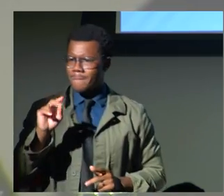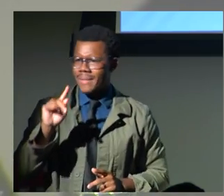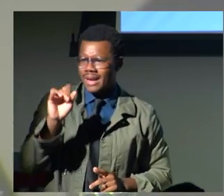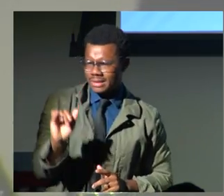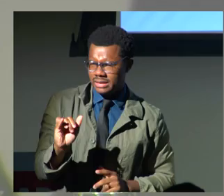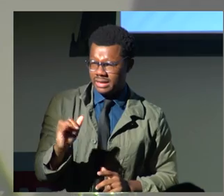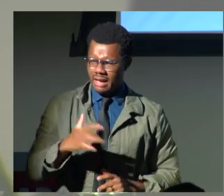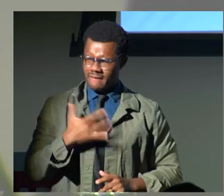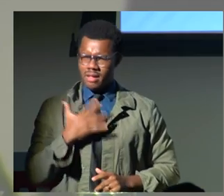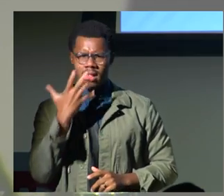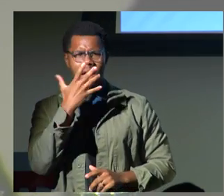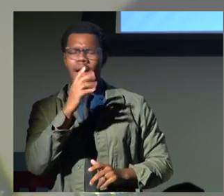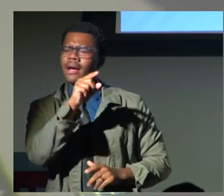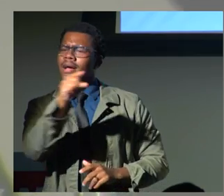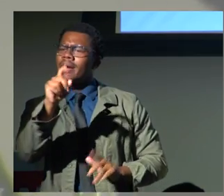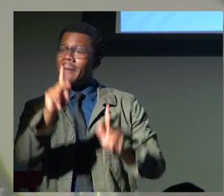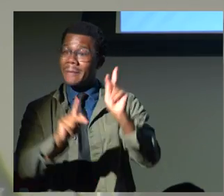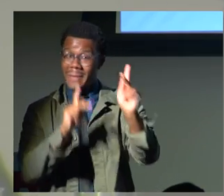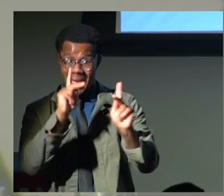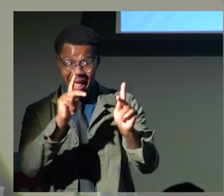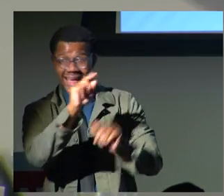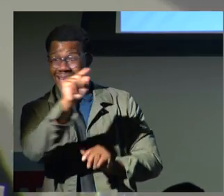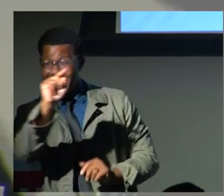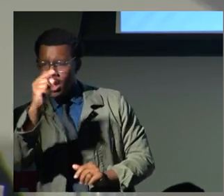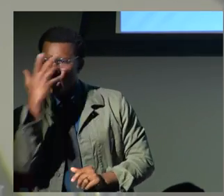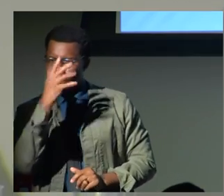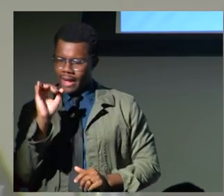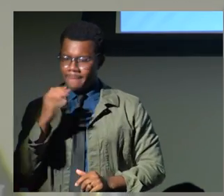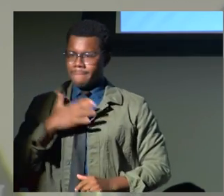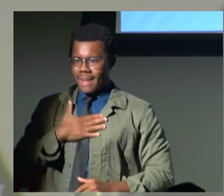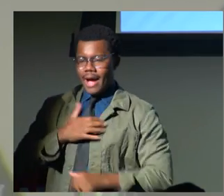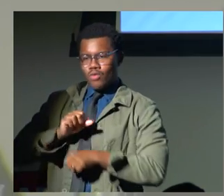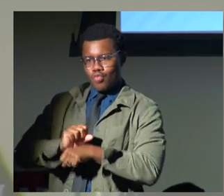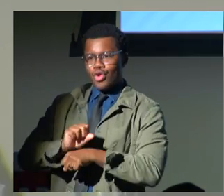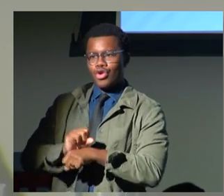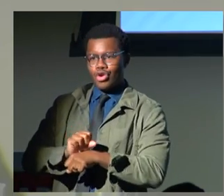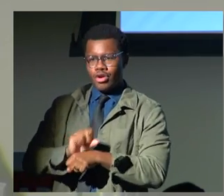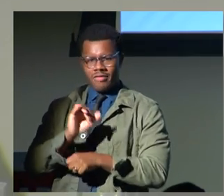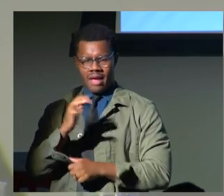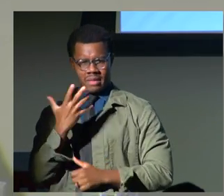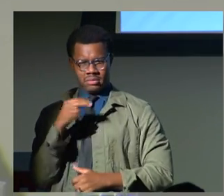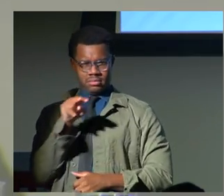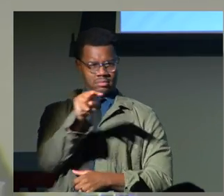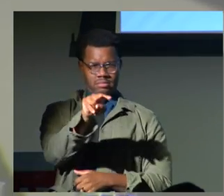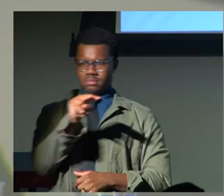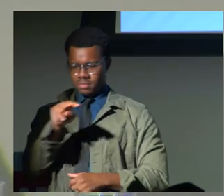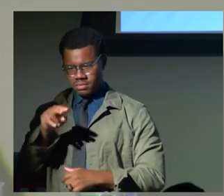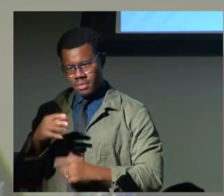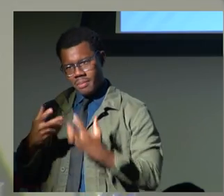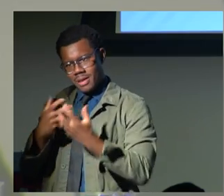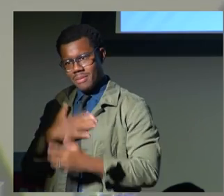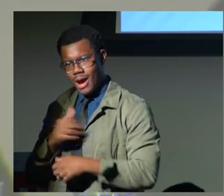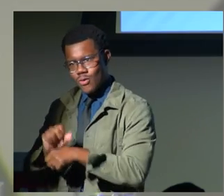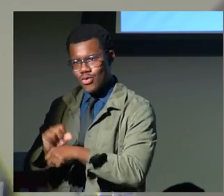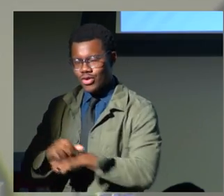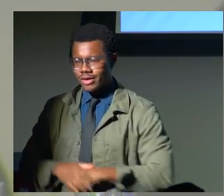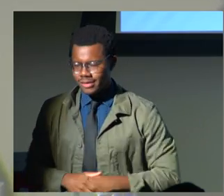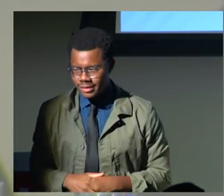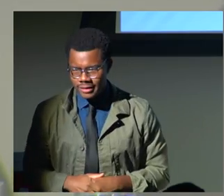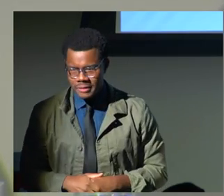look like my work. That's what people look like that to me. Complicated. Well, all people